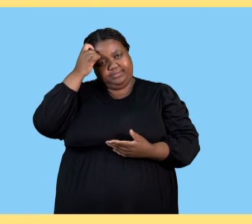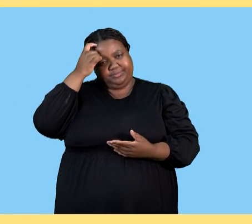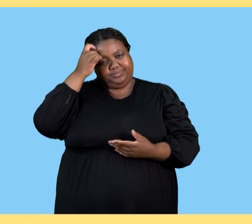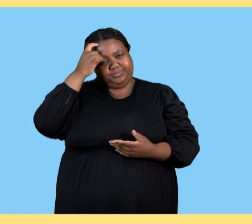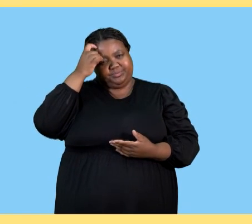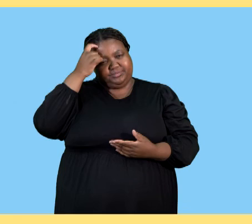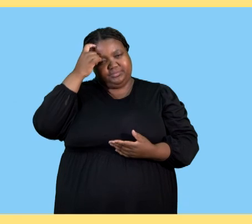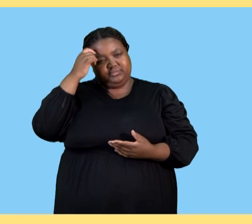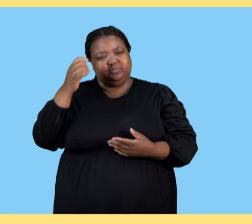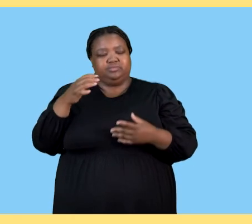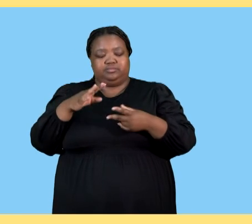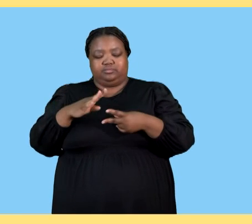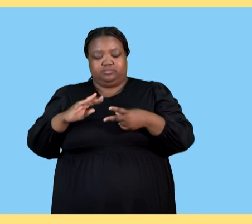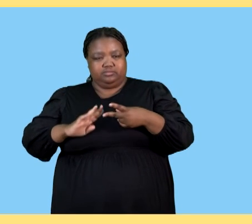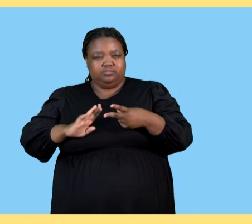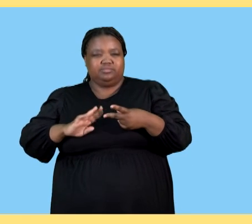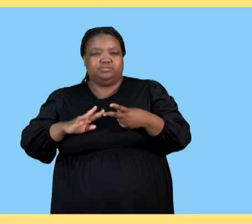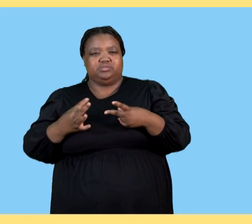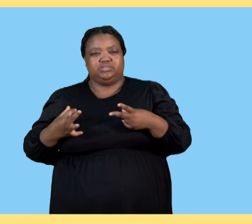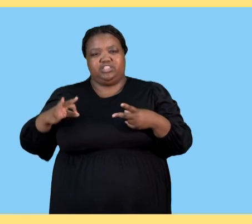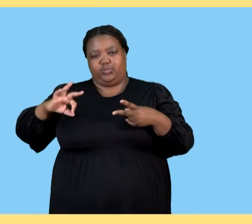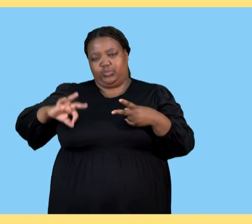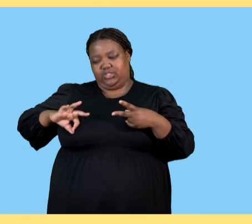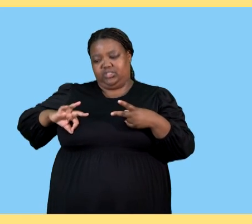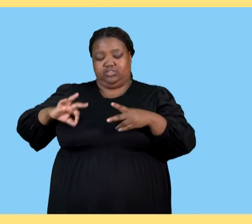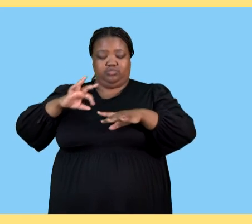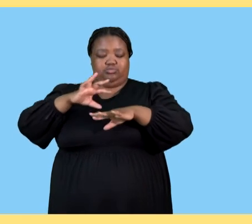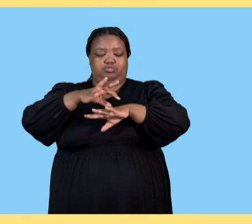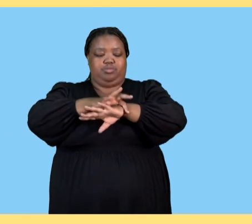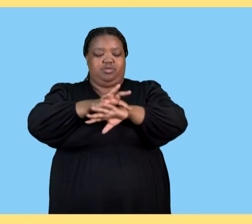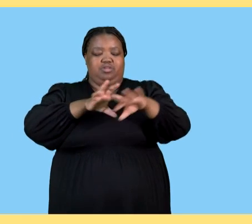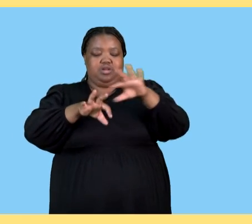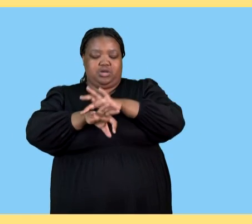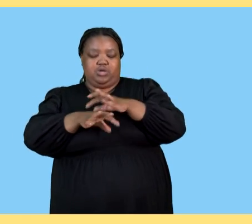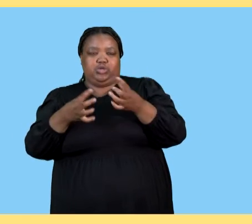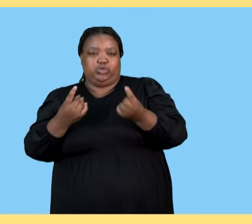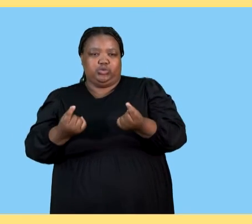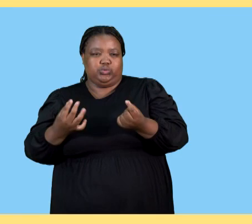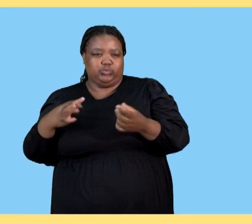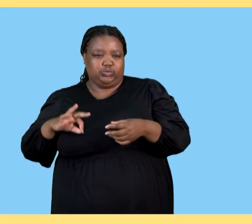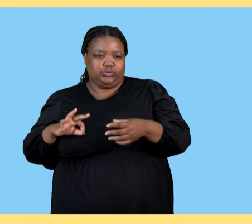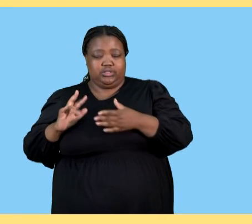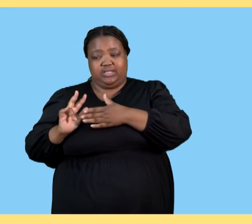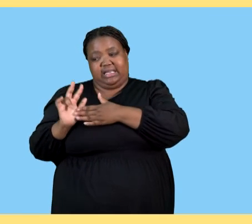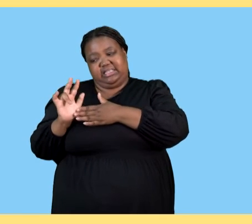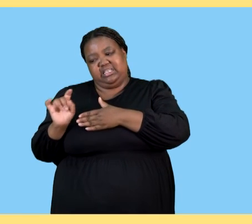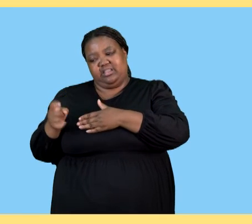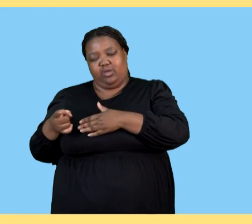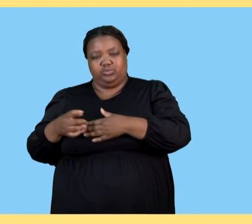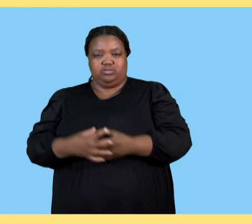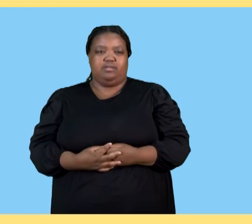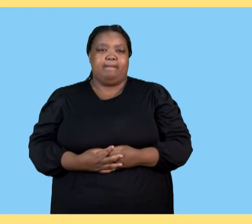right? The second one, it is the wages for making the bracelets. The wages are costing